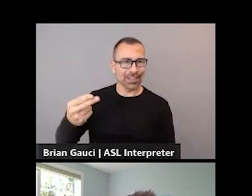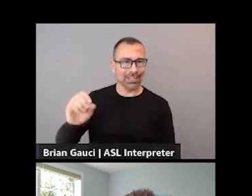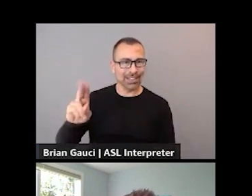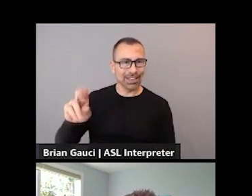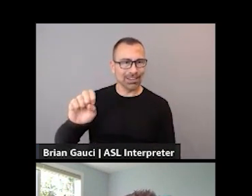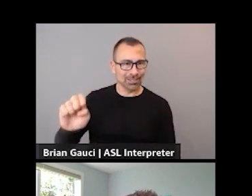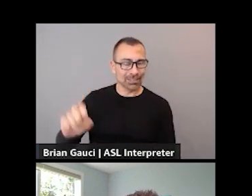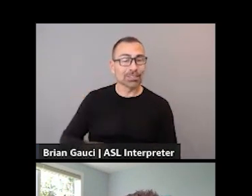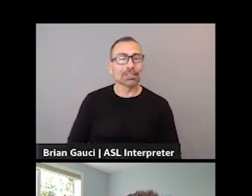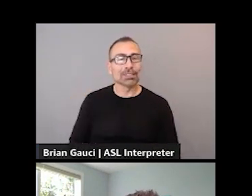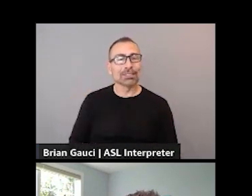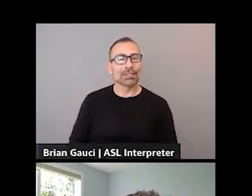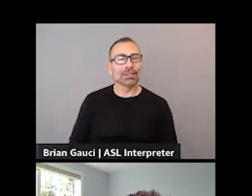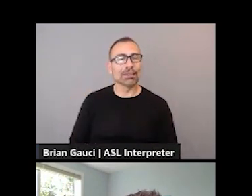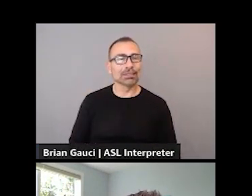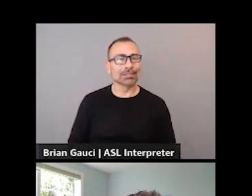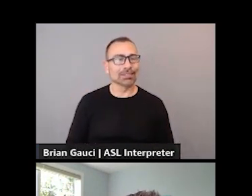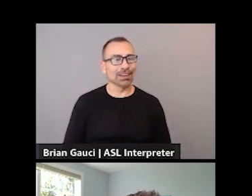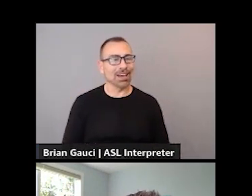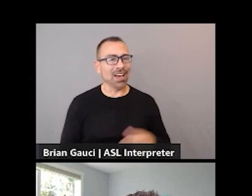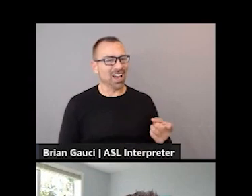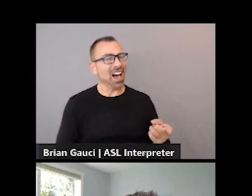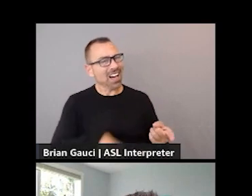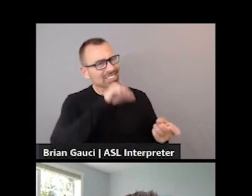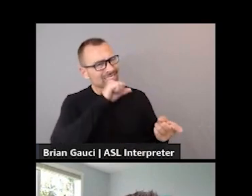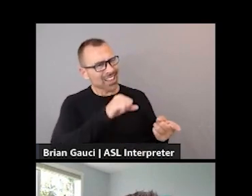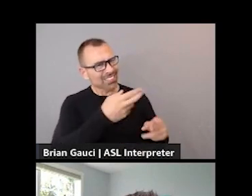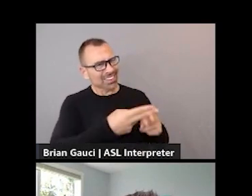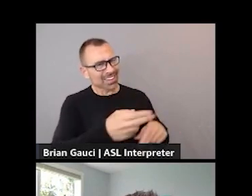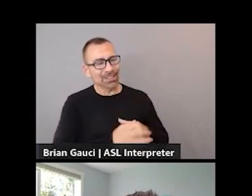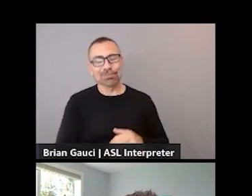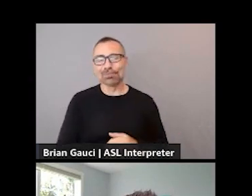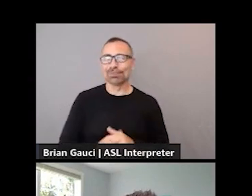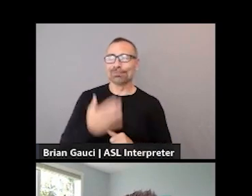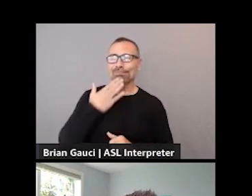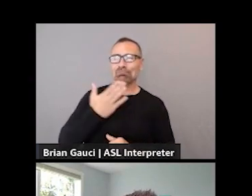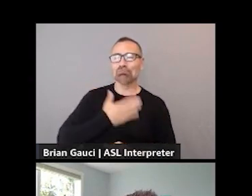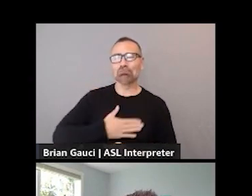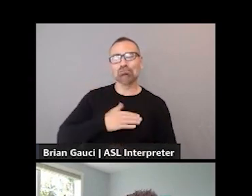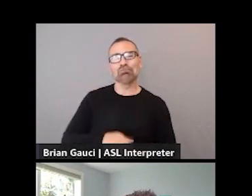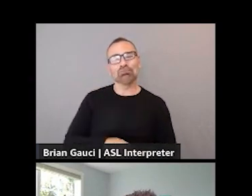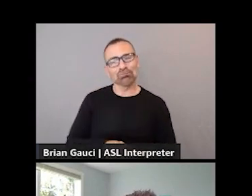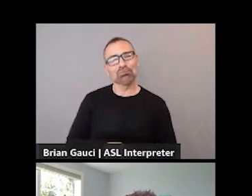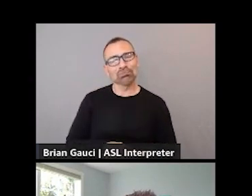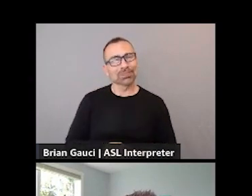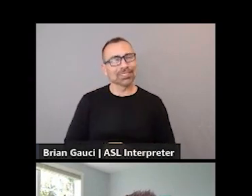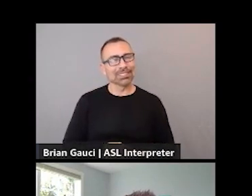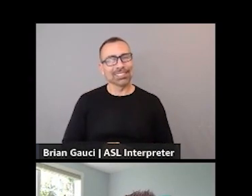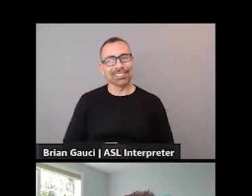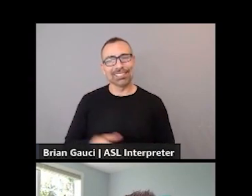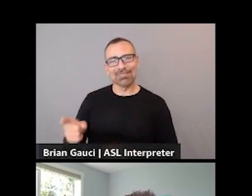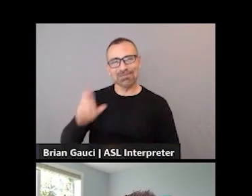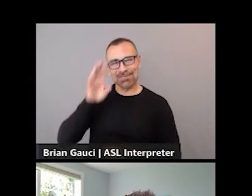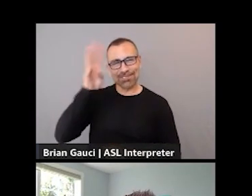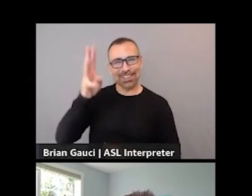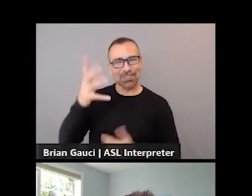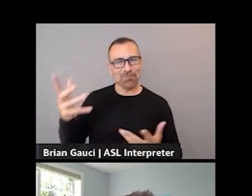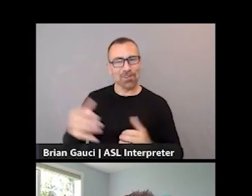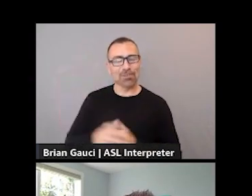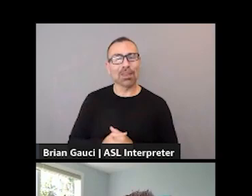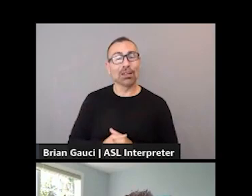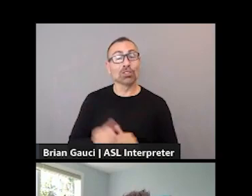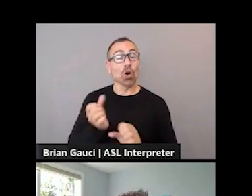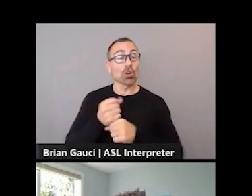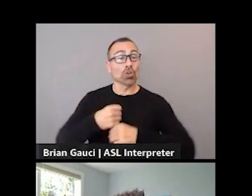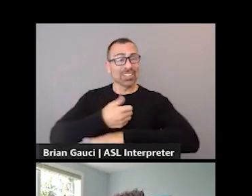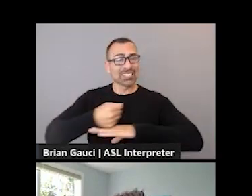and I scroll down. Name, by the way, love the name. Thank you. I appreciate that. Yeah, very creative. And if I click create stage, I